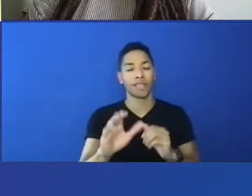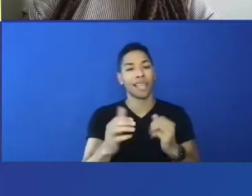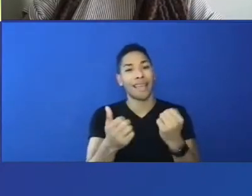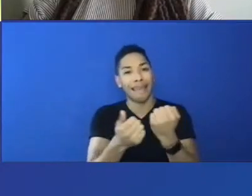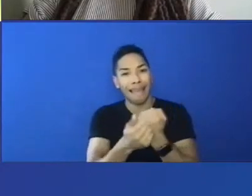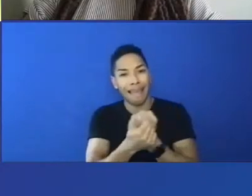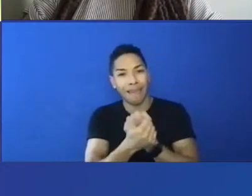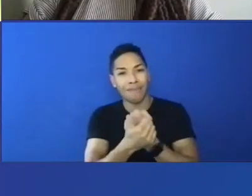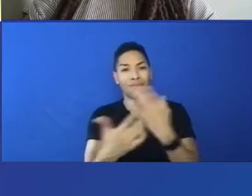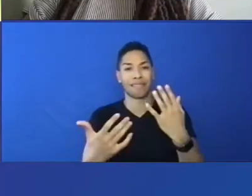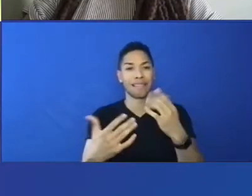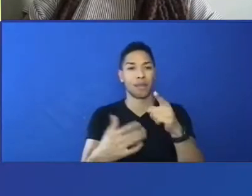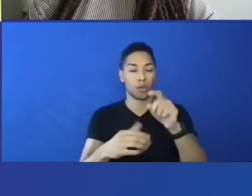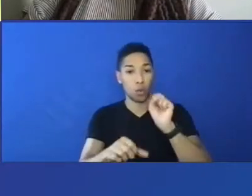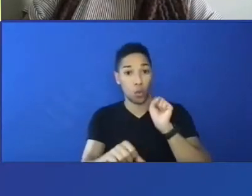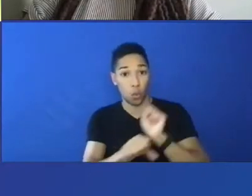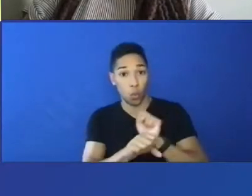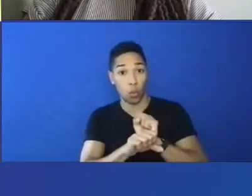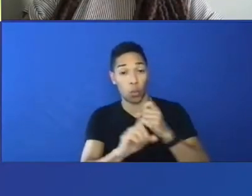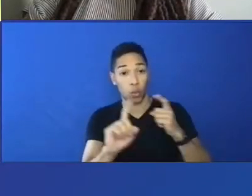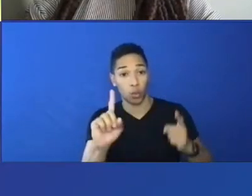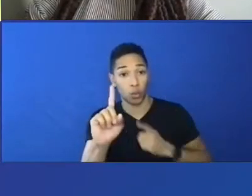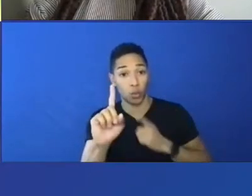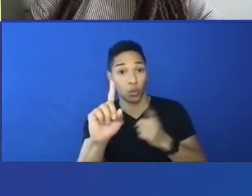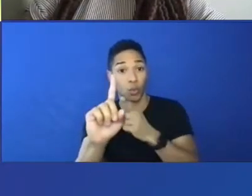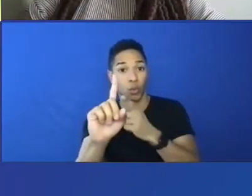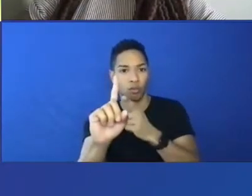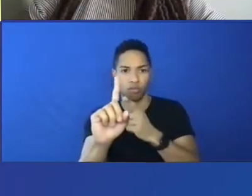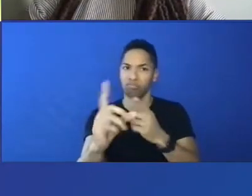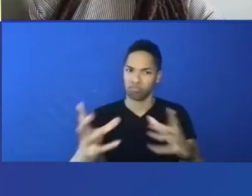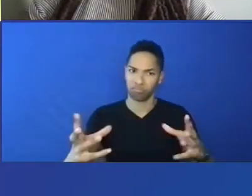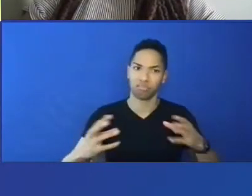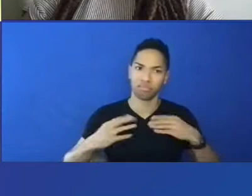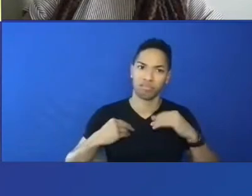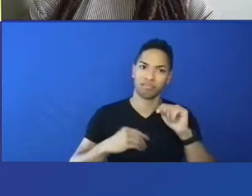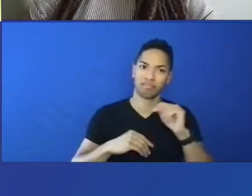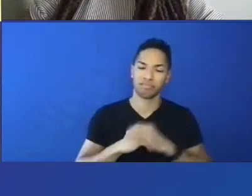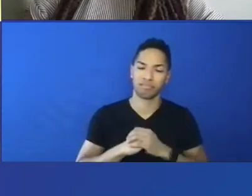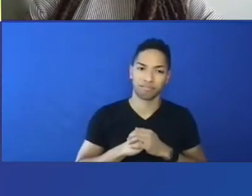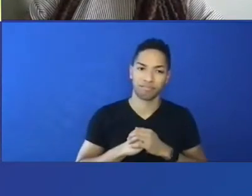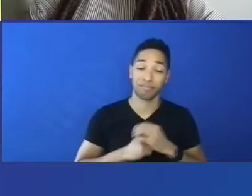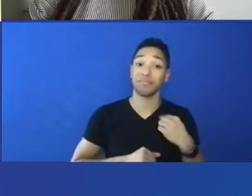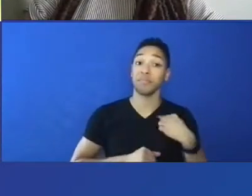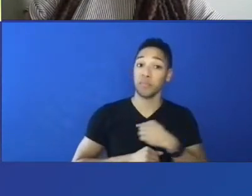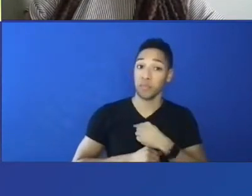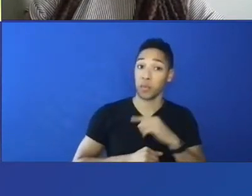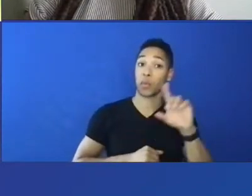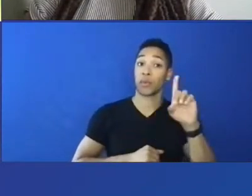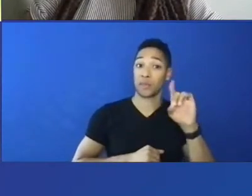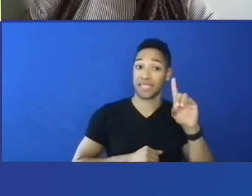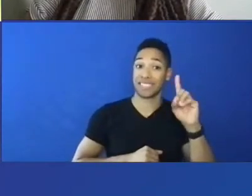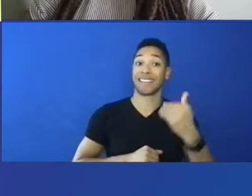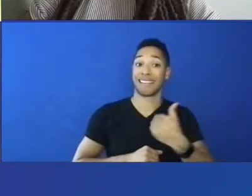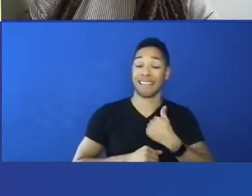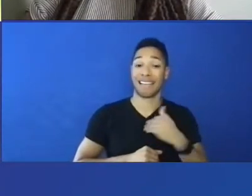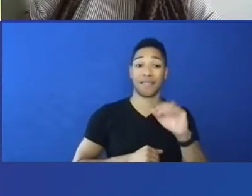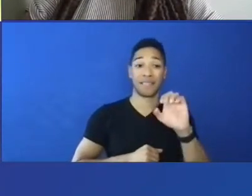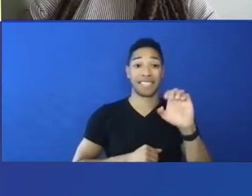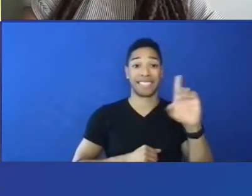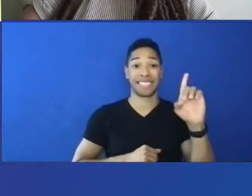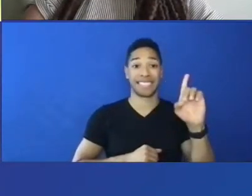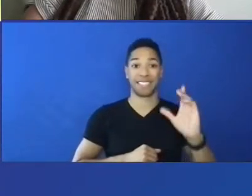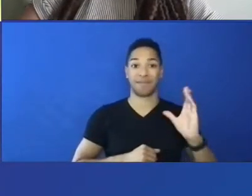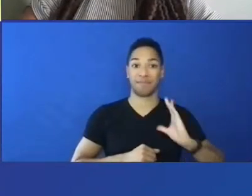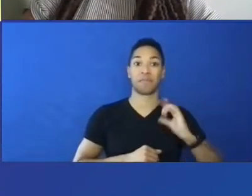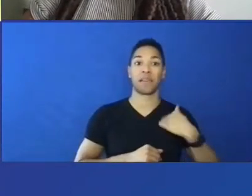towards. And so we did have an executive director when I came in, who I brought in. We had worked